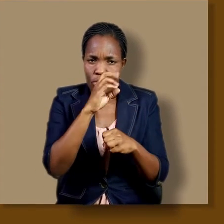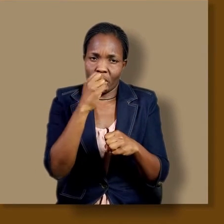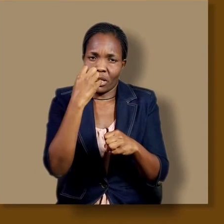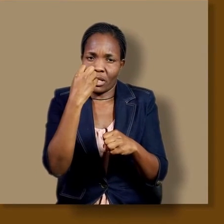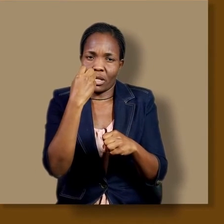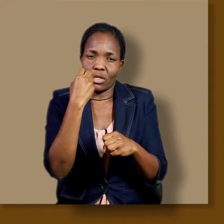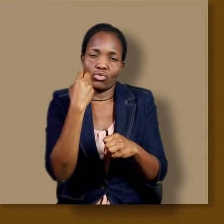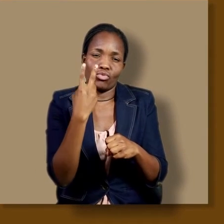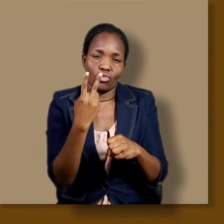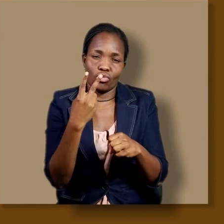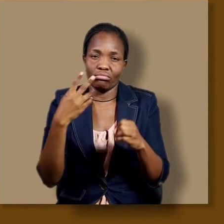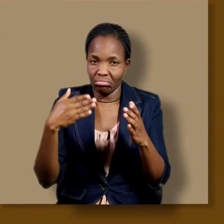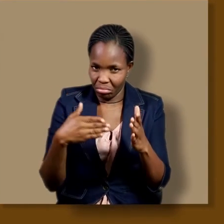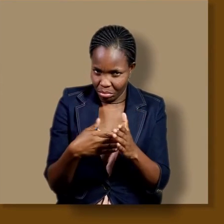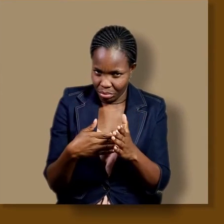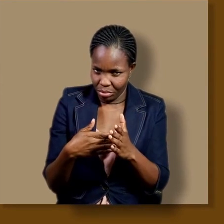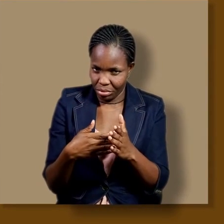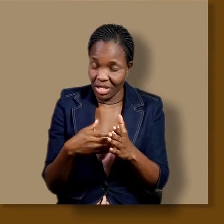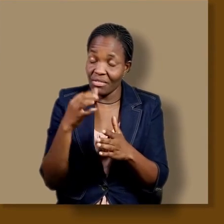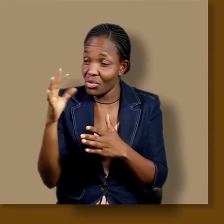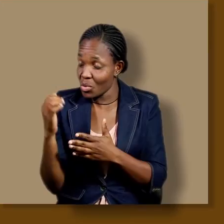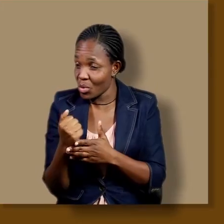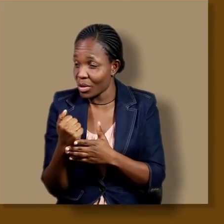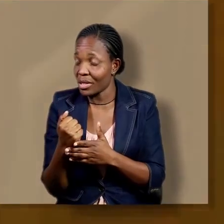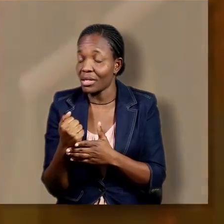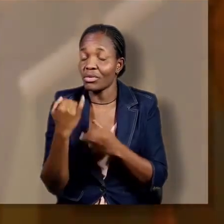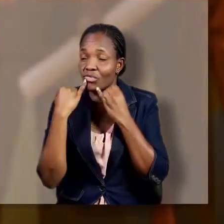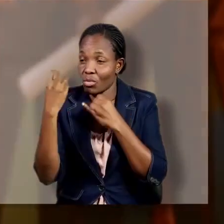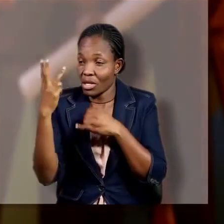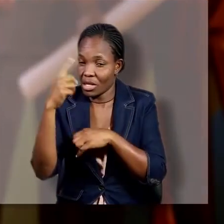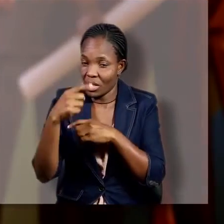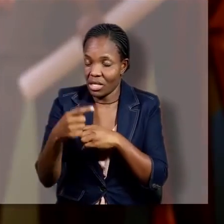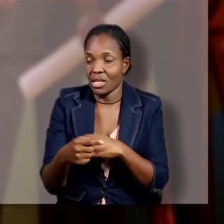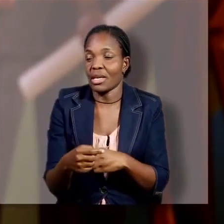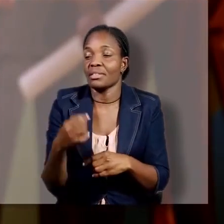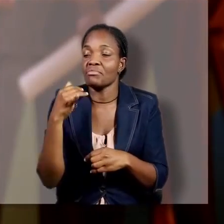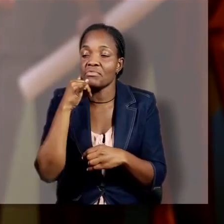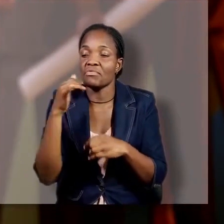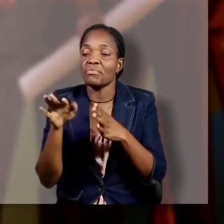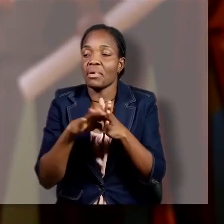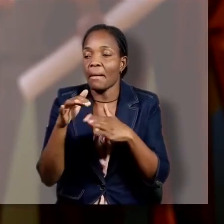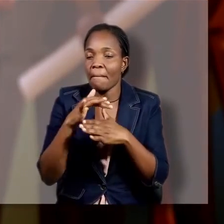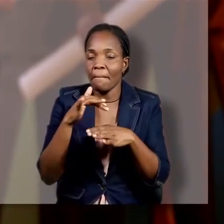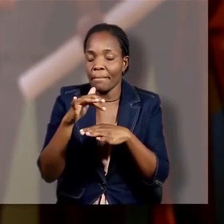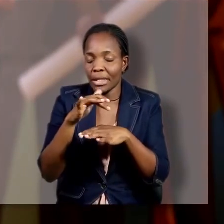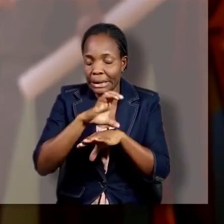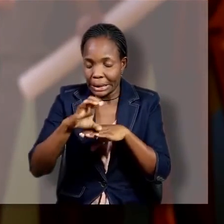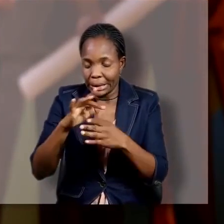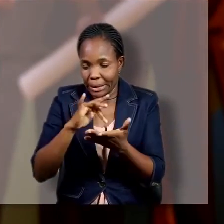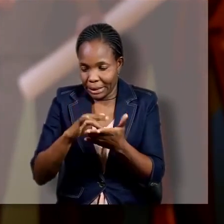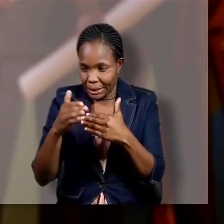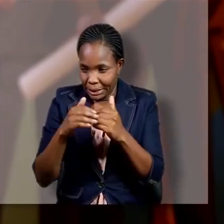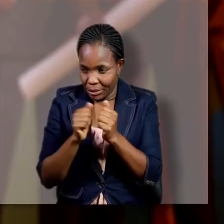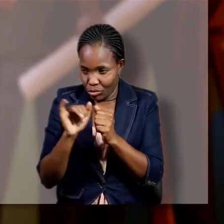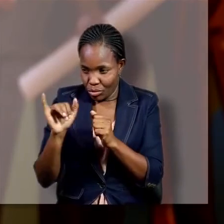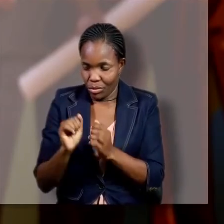was disbanded in 2002. The winner will be announced within 3 days, and if it is you, we will contact you to come